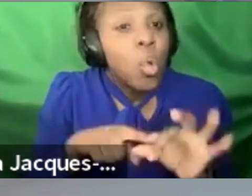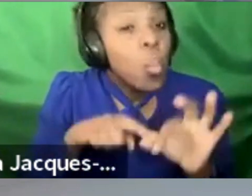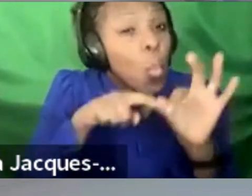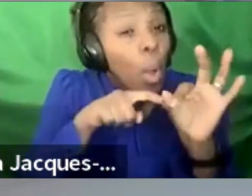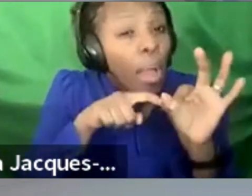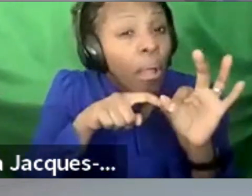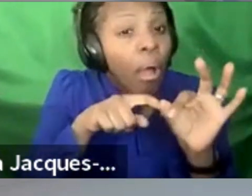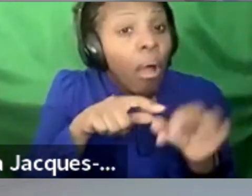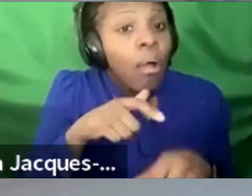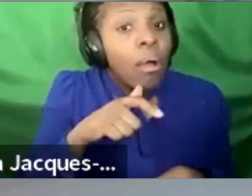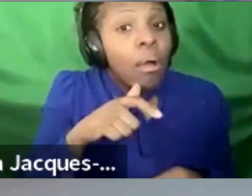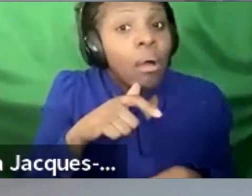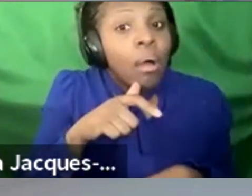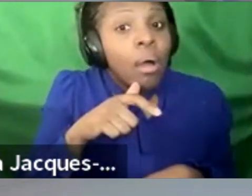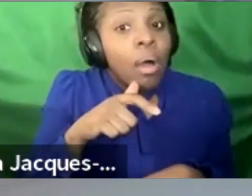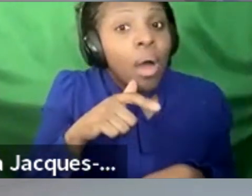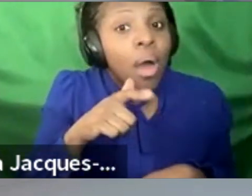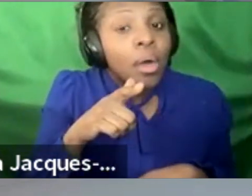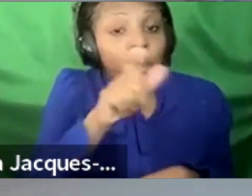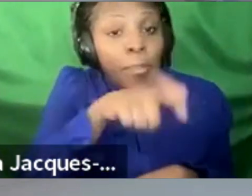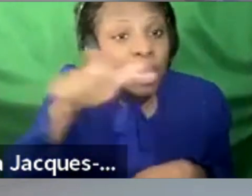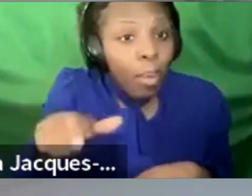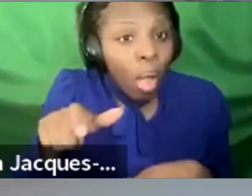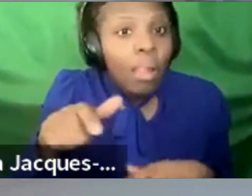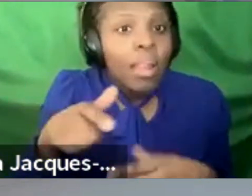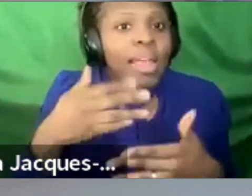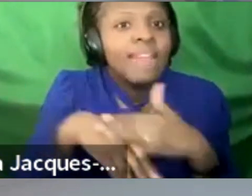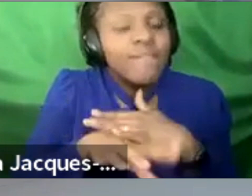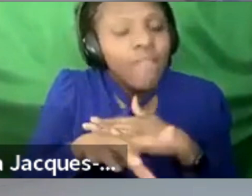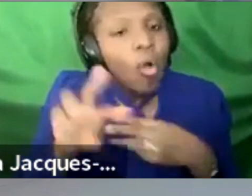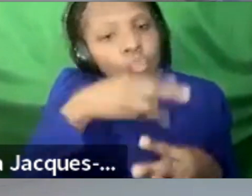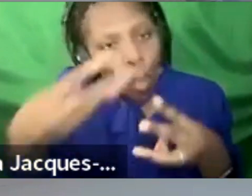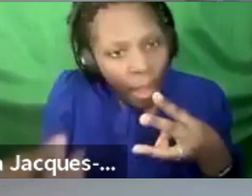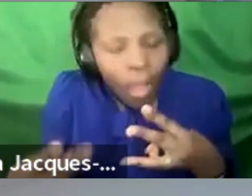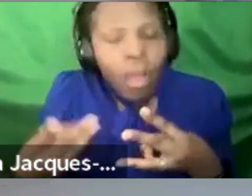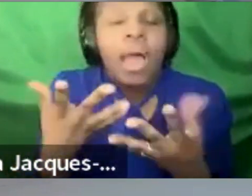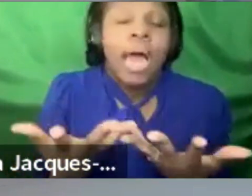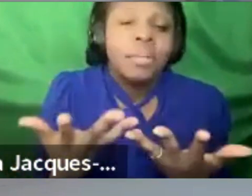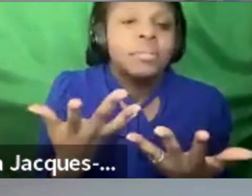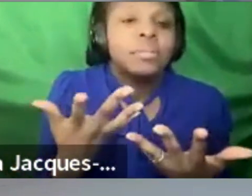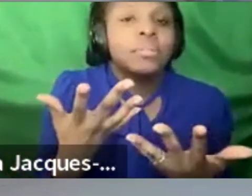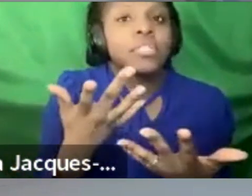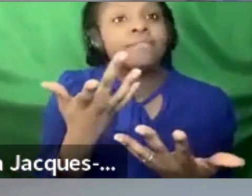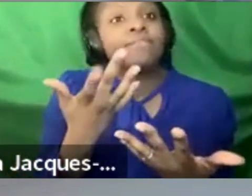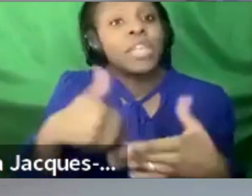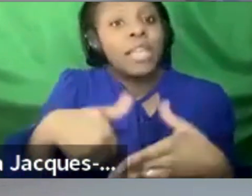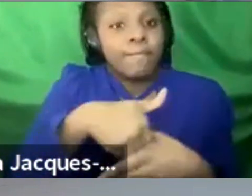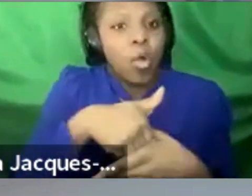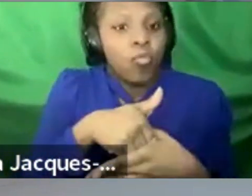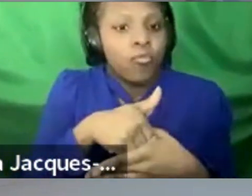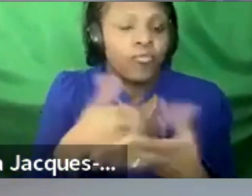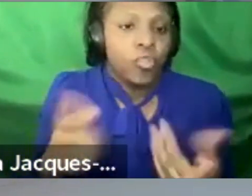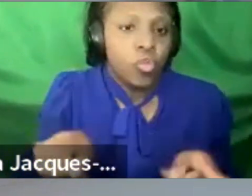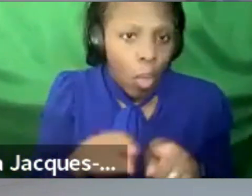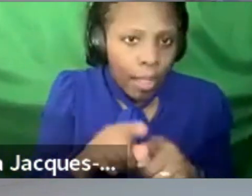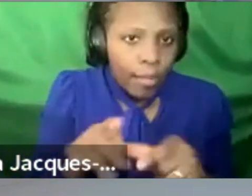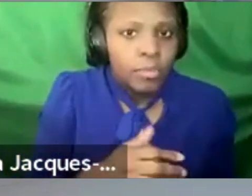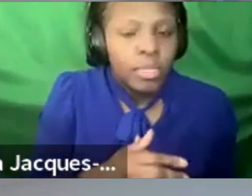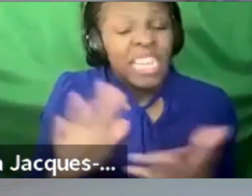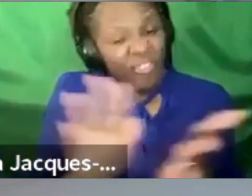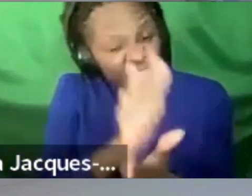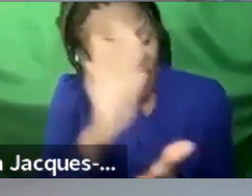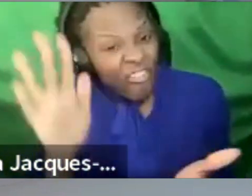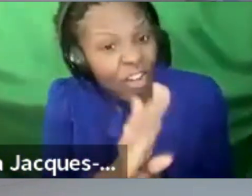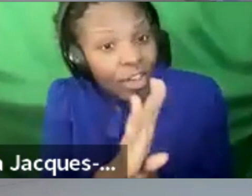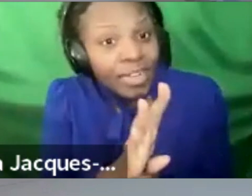and characters. So I would recommend it. It's called Rotten, and it's an hour long, and it's a really fun and